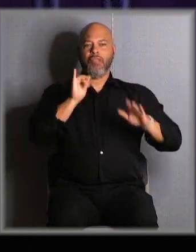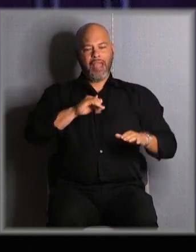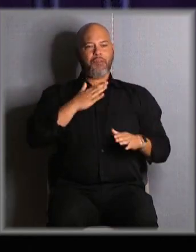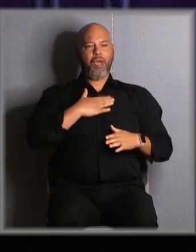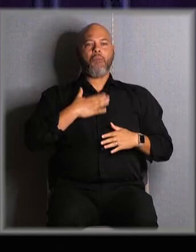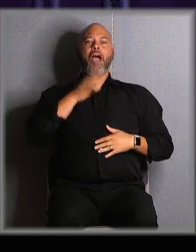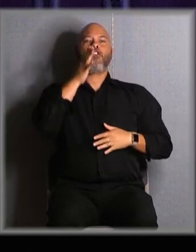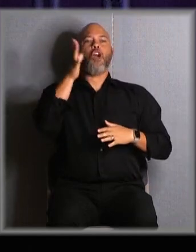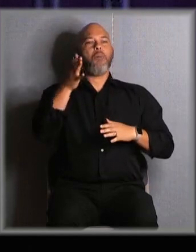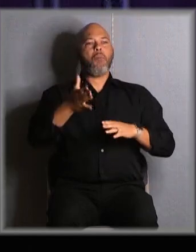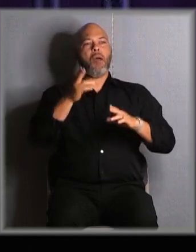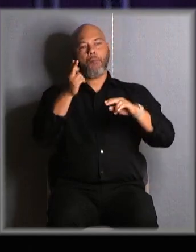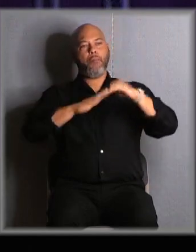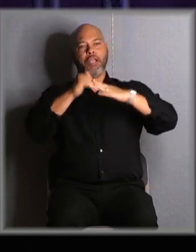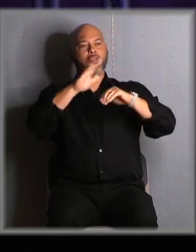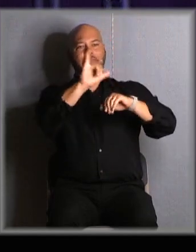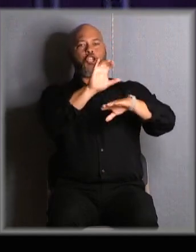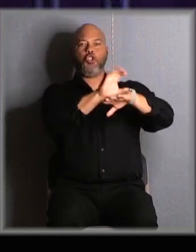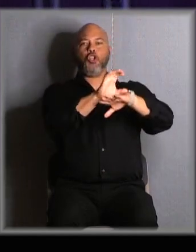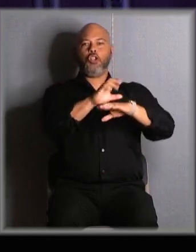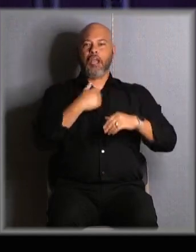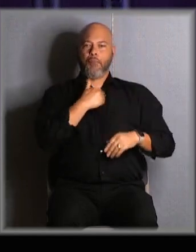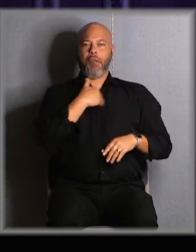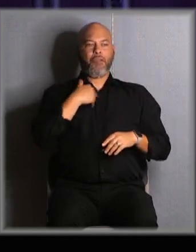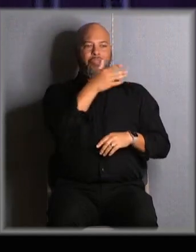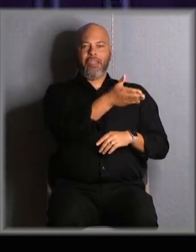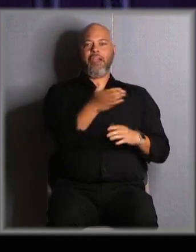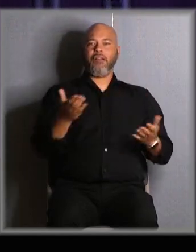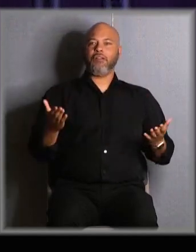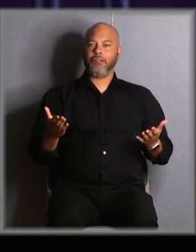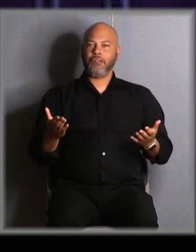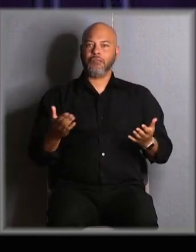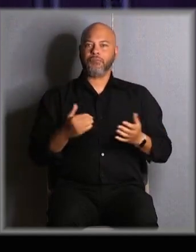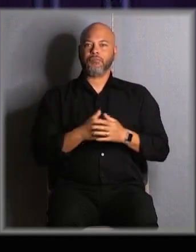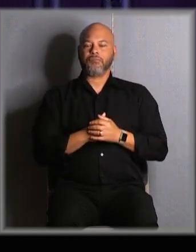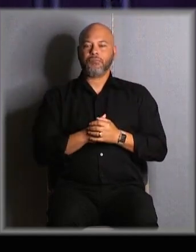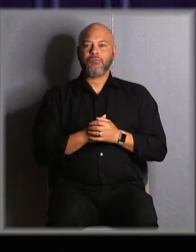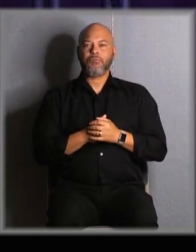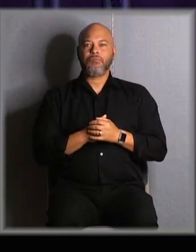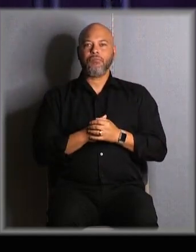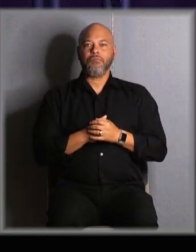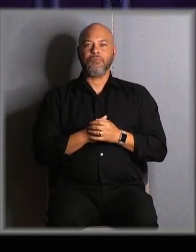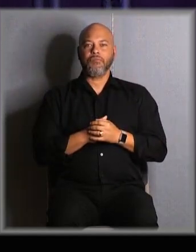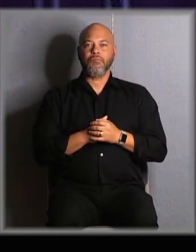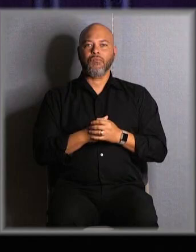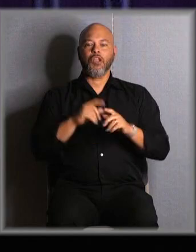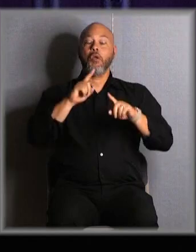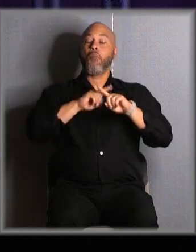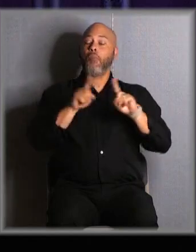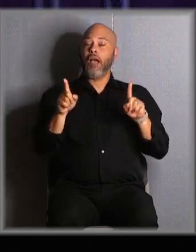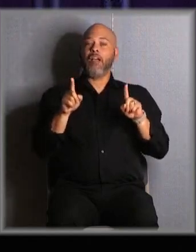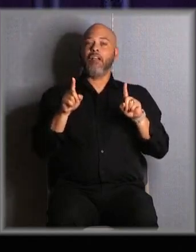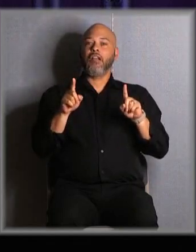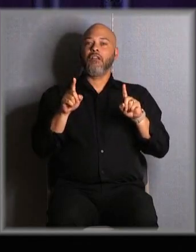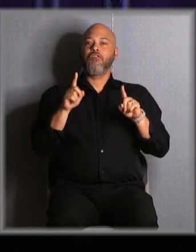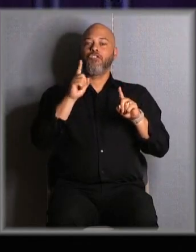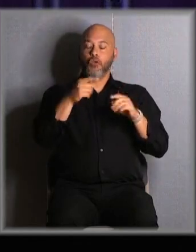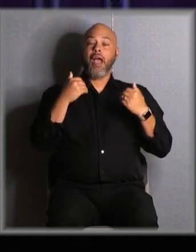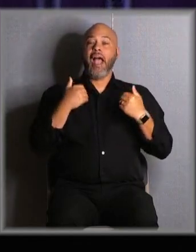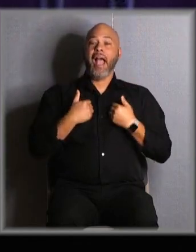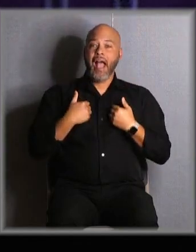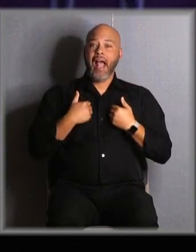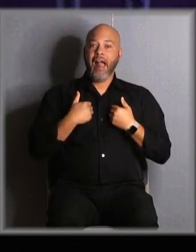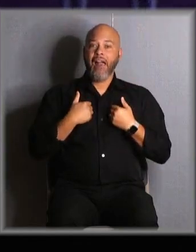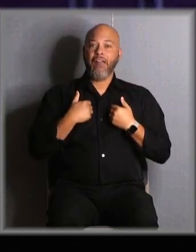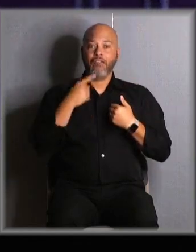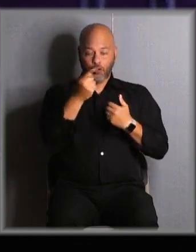grandmama built that church. I wish I had some help right here. In other words, amen, you